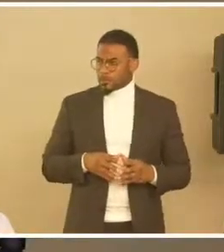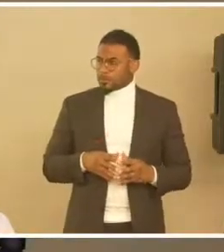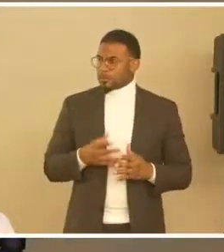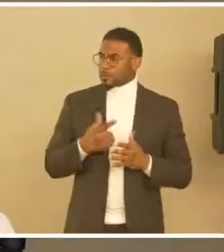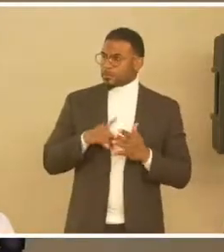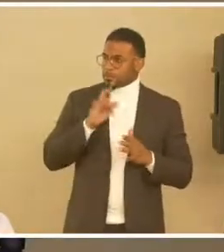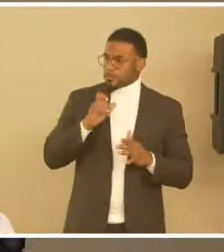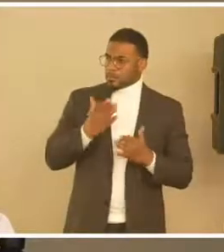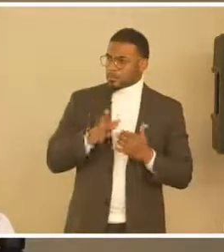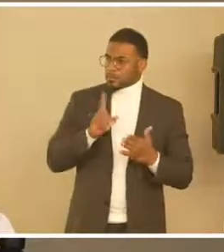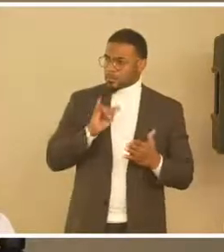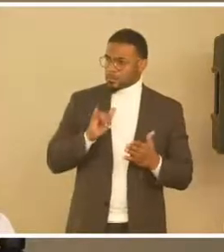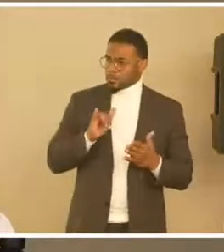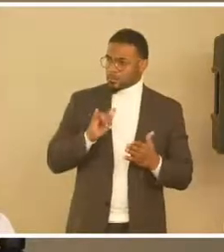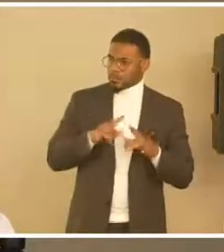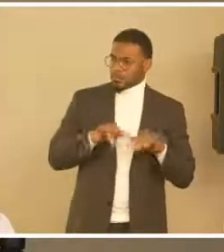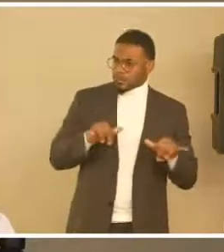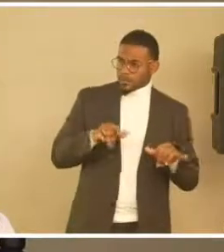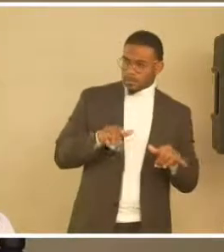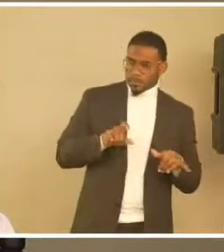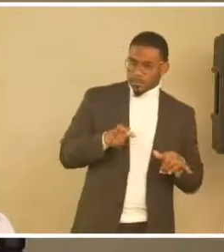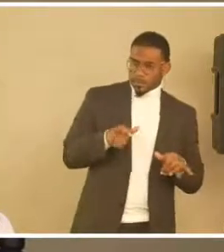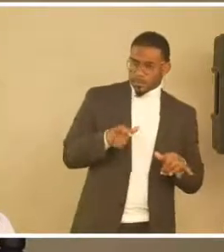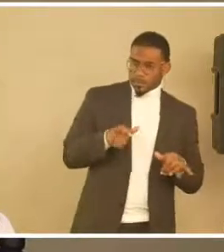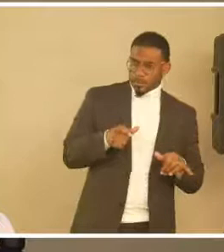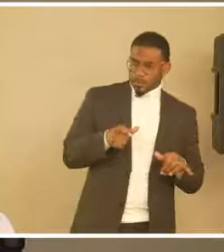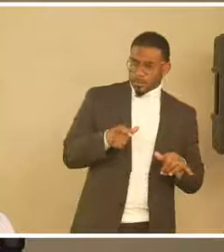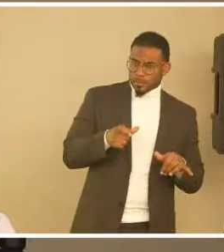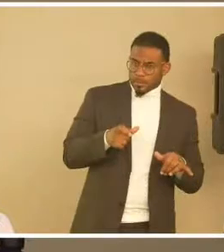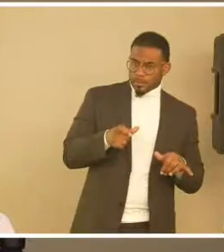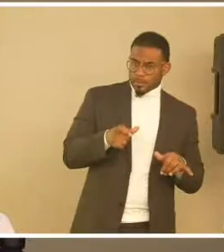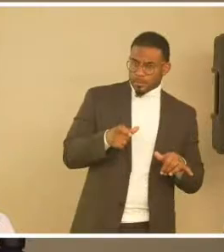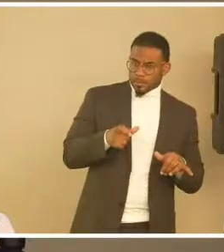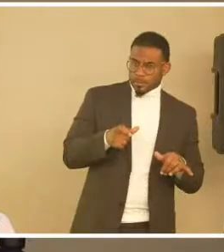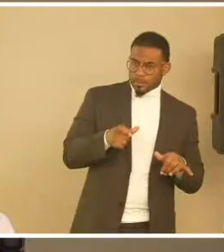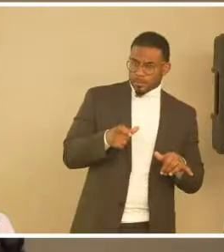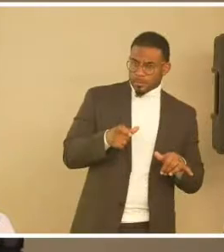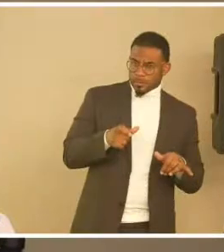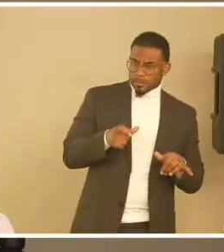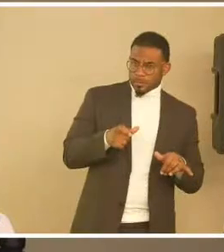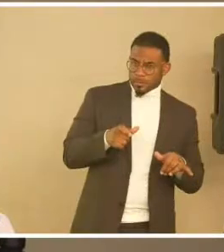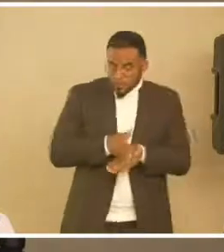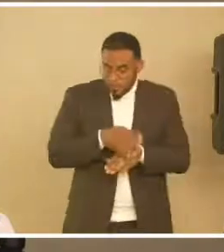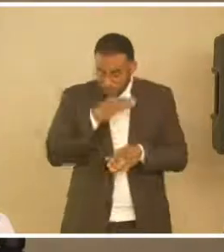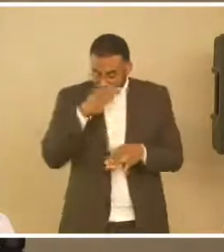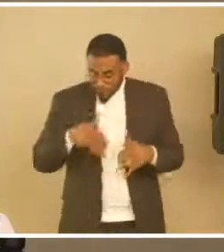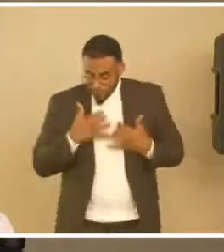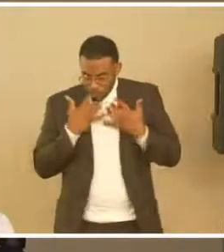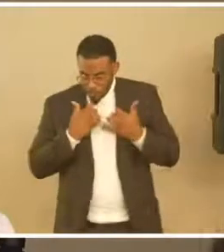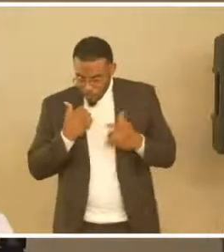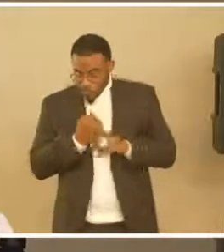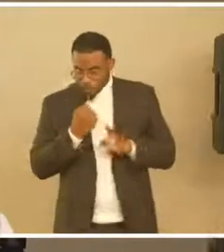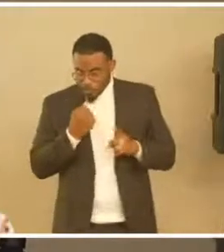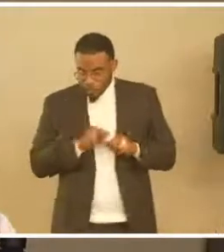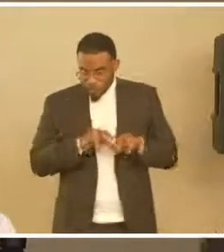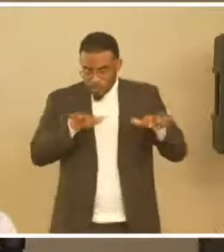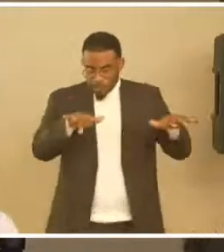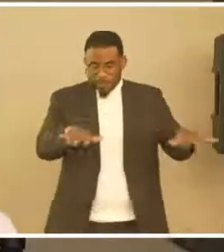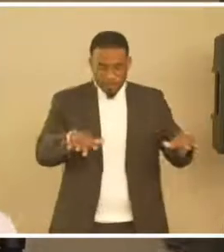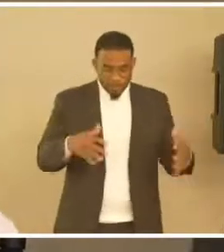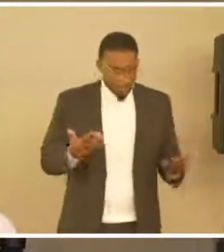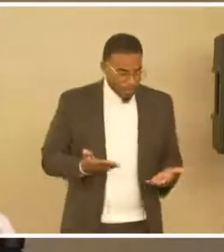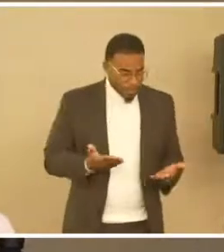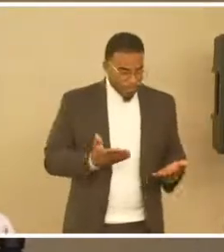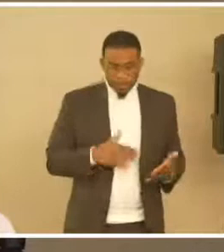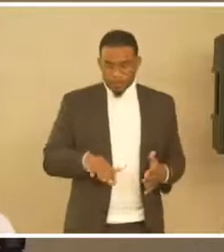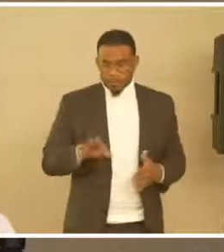What was interesting is that the same channels who refused to have that documentary after the Black Lives Matter hit, you know,